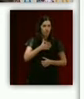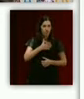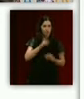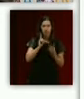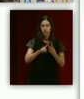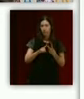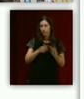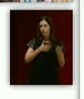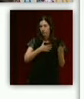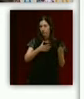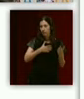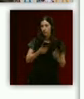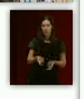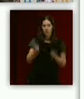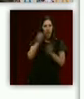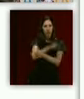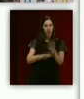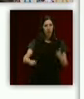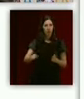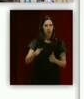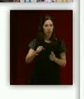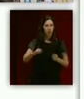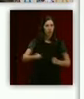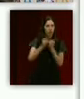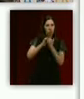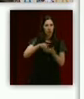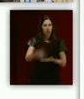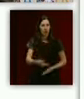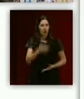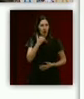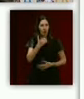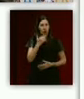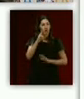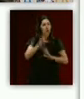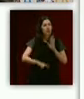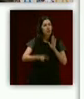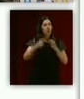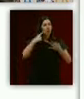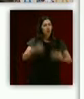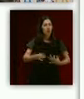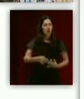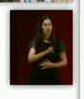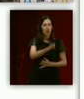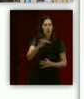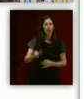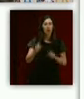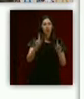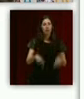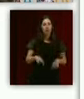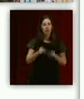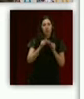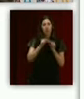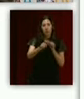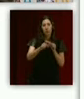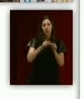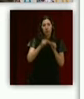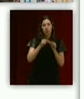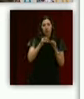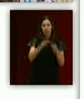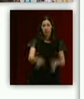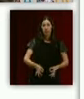take into account and observe security measures and safety measures. We don't want the user to crash